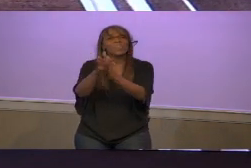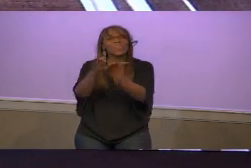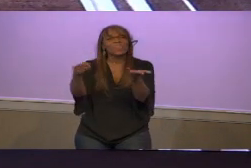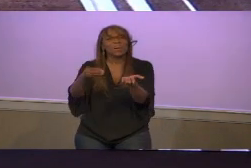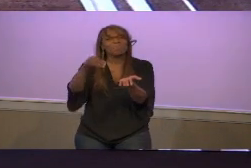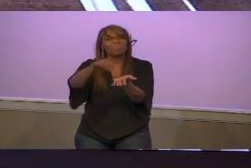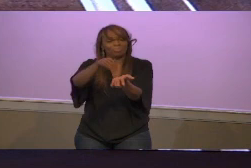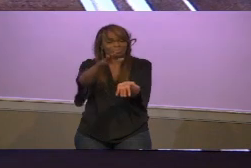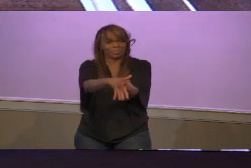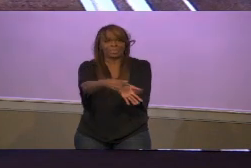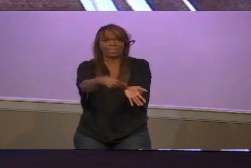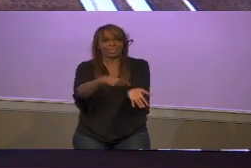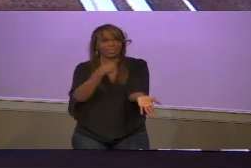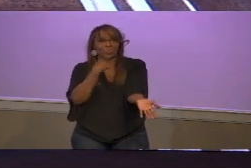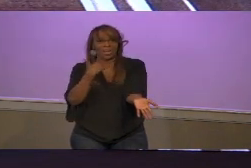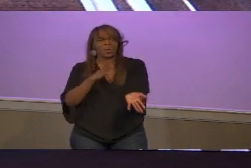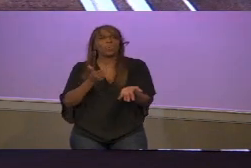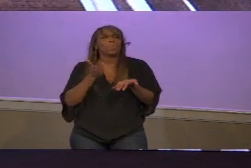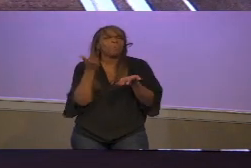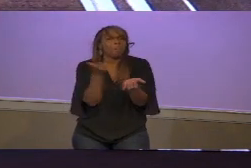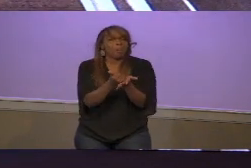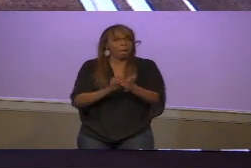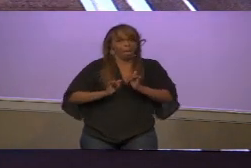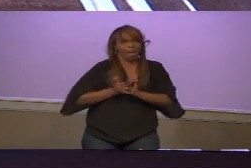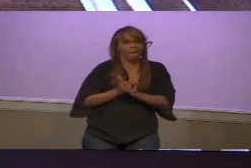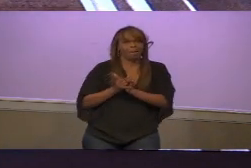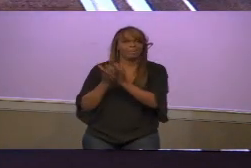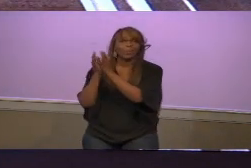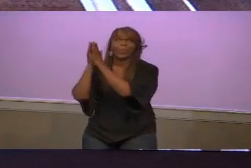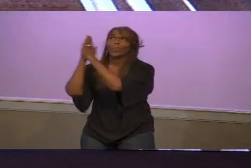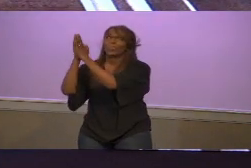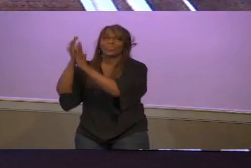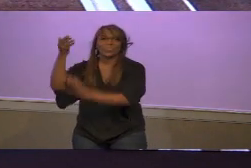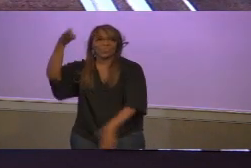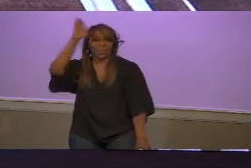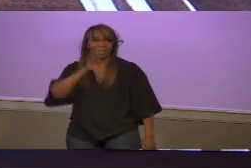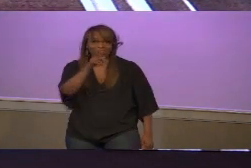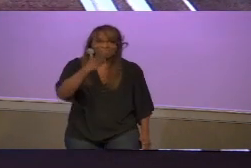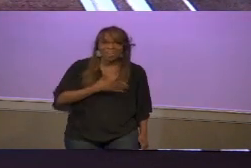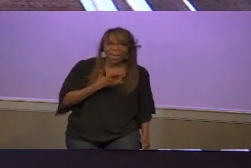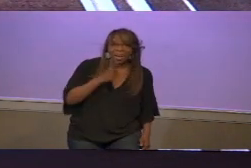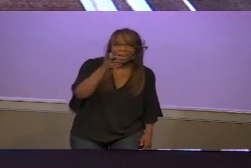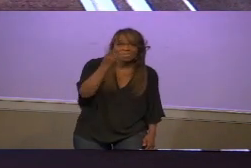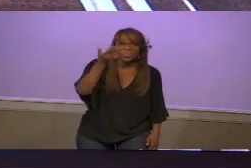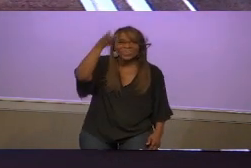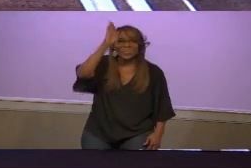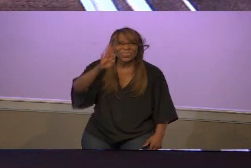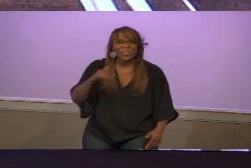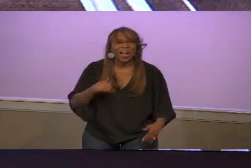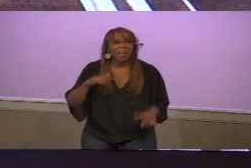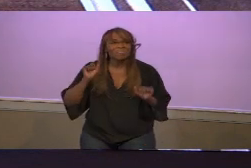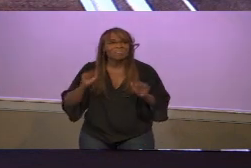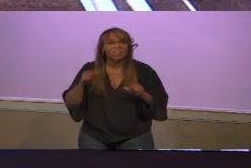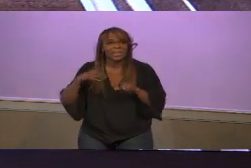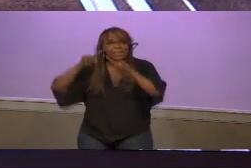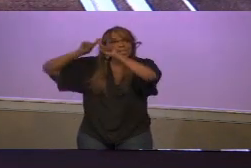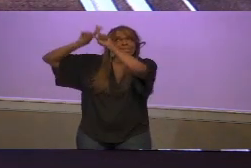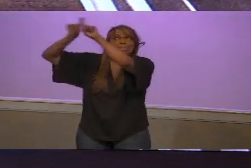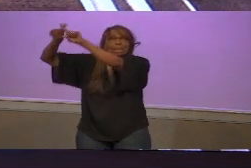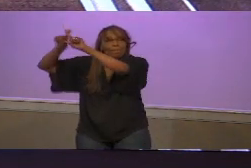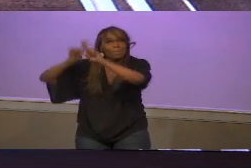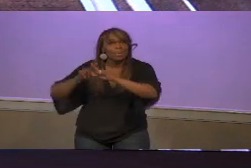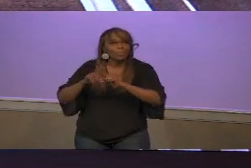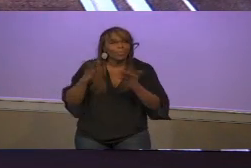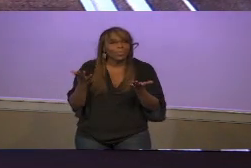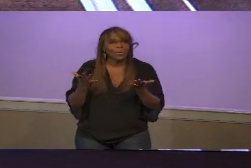their help in calling on God. Aren't you glad you've got a God that you can call on? You